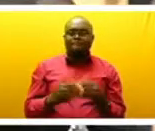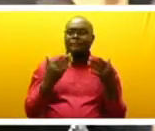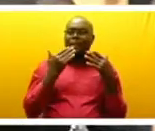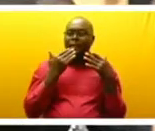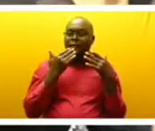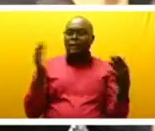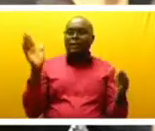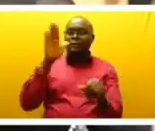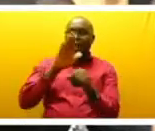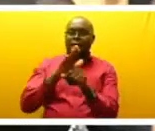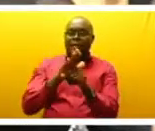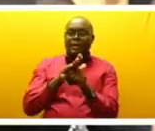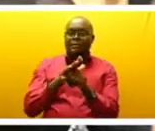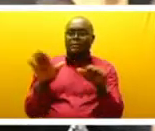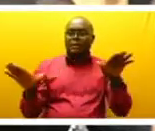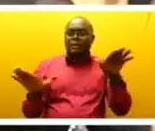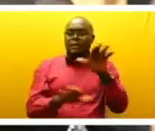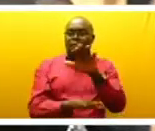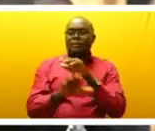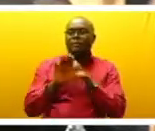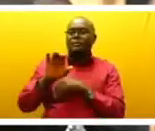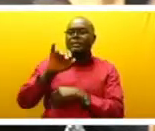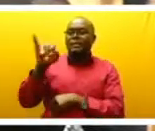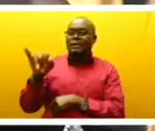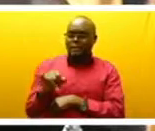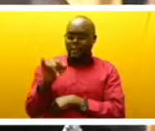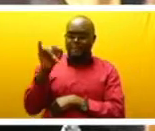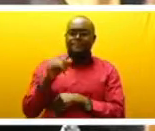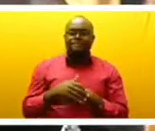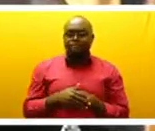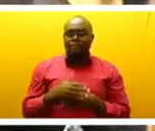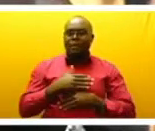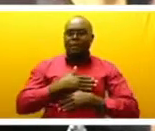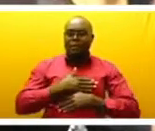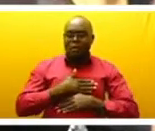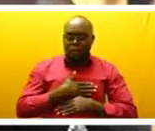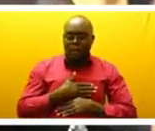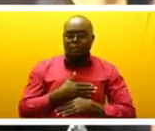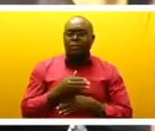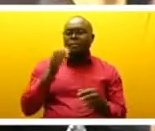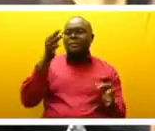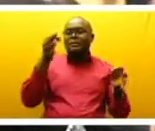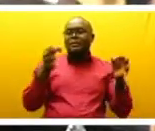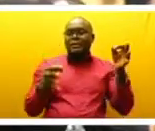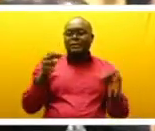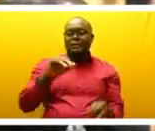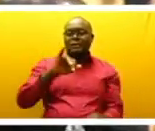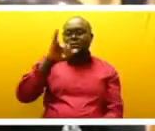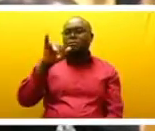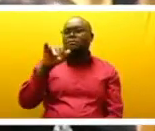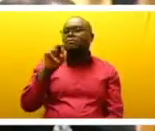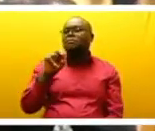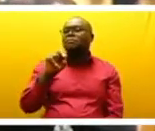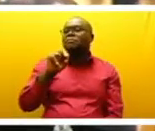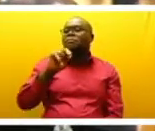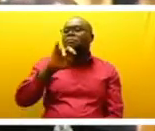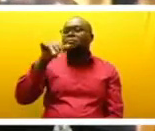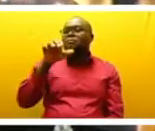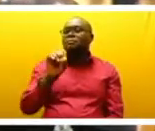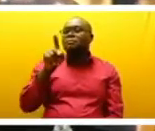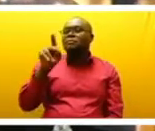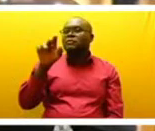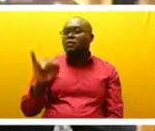much, Deputy Chief Justice. The Honorable Justice Jokindong wanted to know from me of